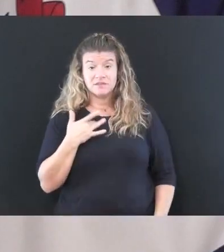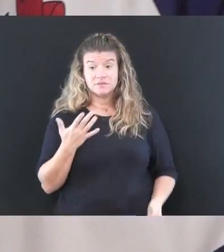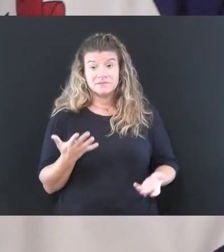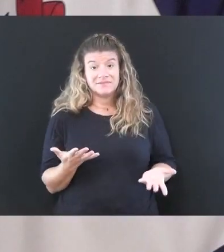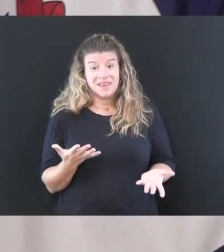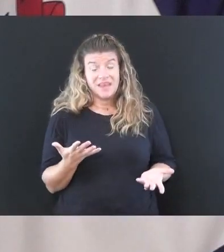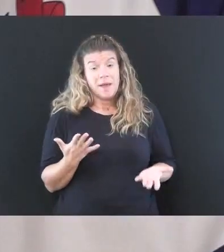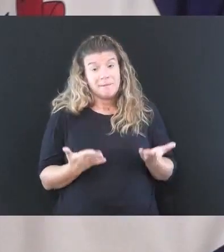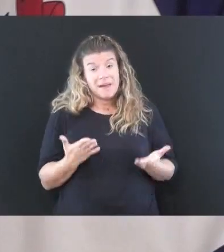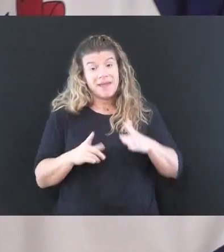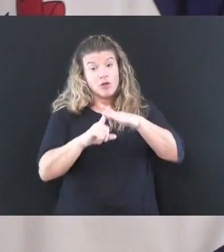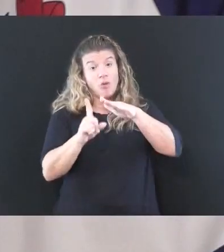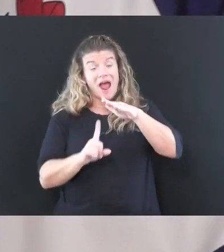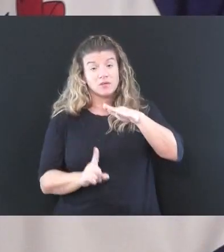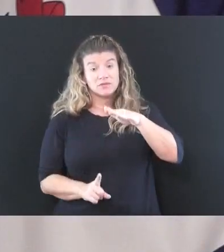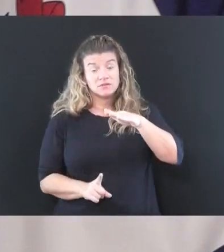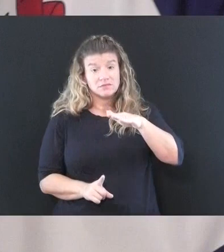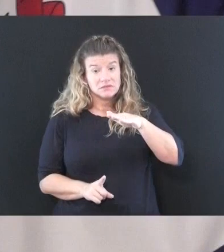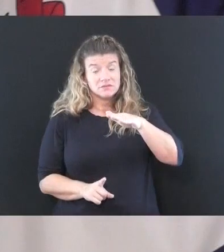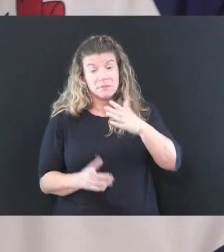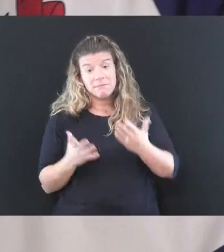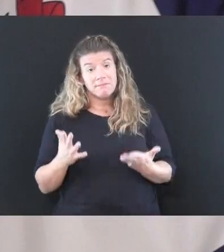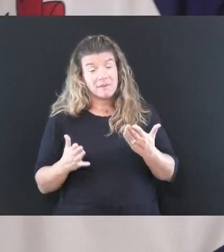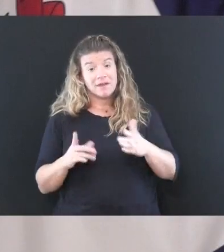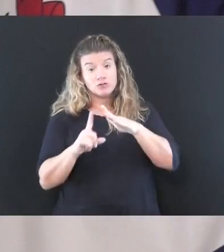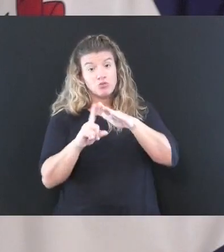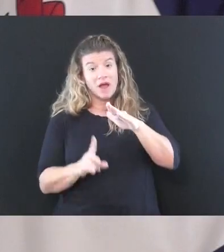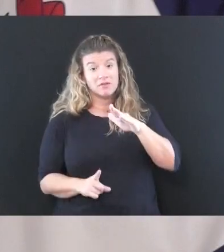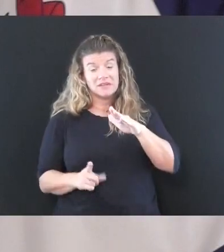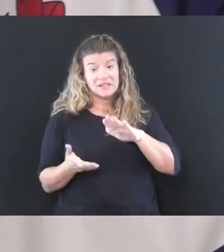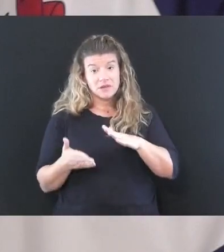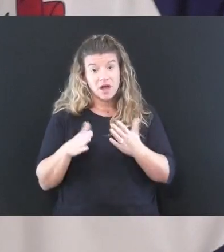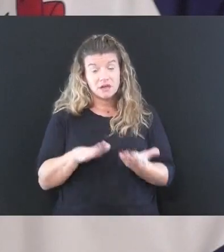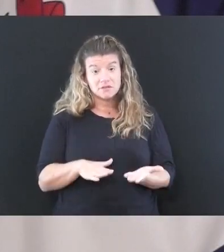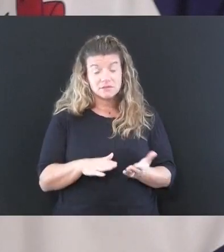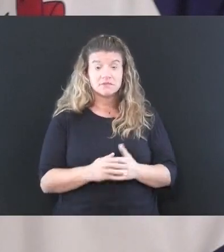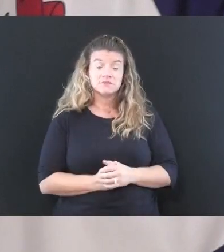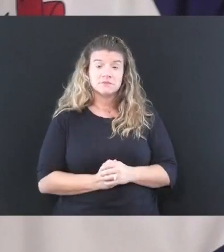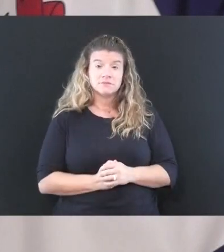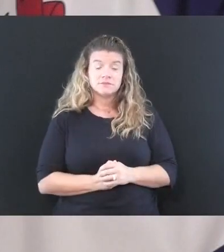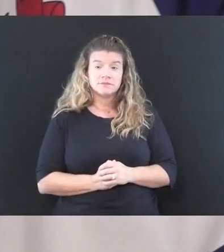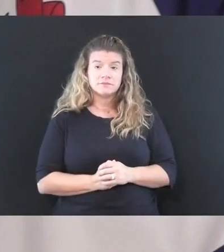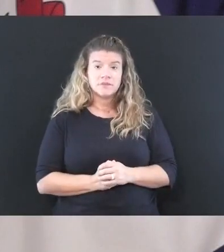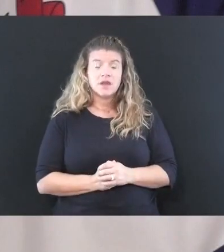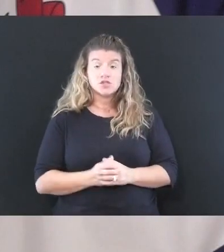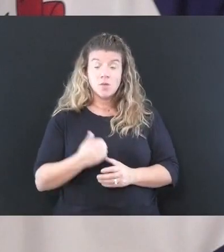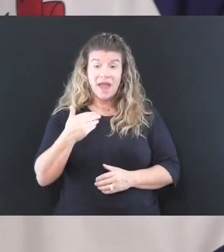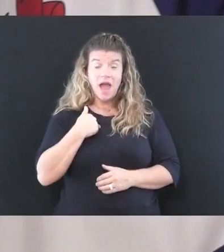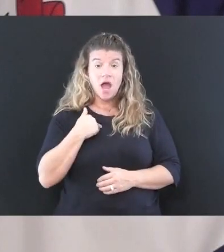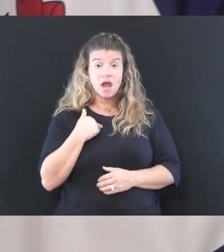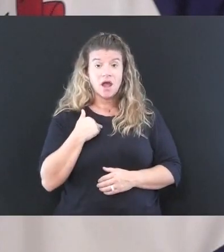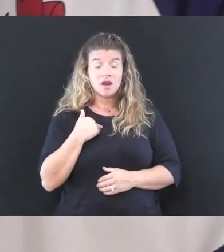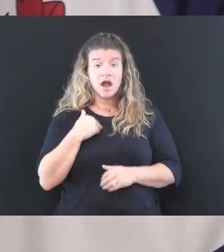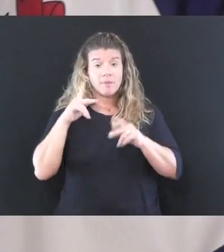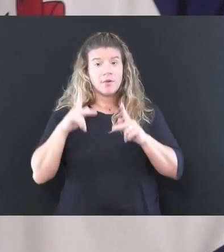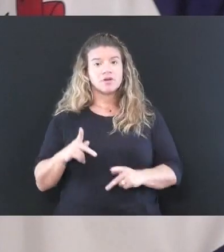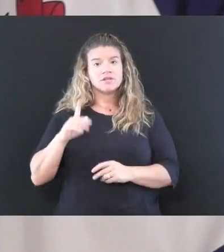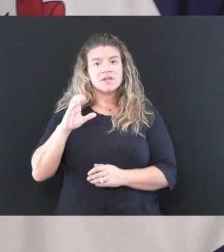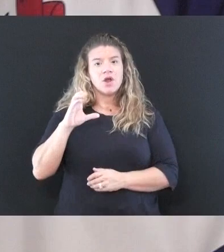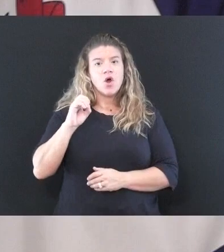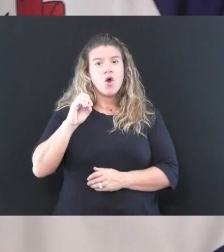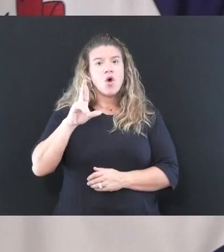he's drowned. He's drowned for sure. We've lost him. And so there was an individual, Corey